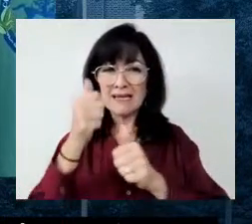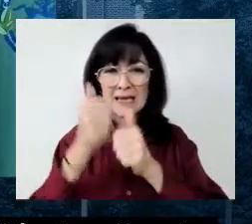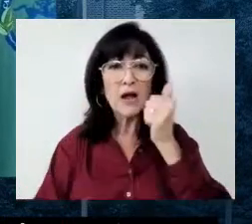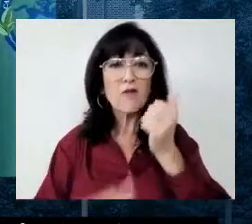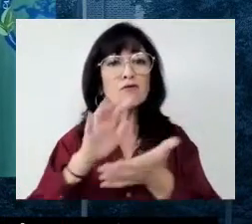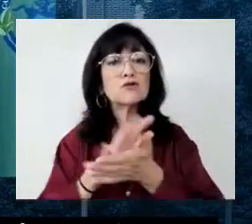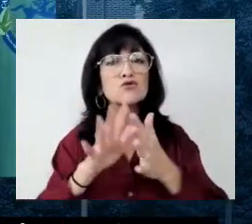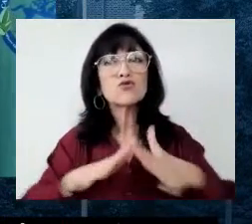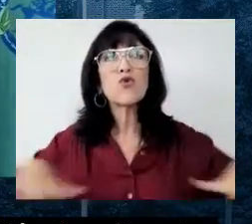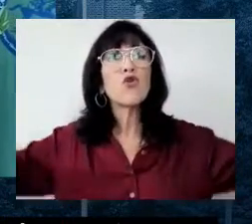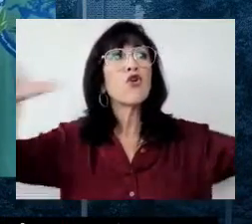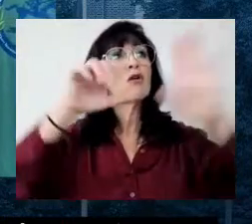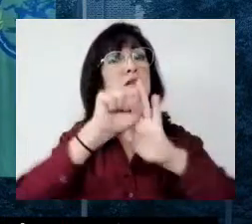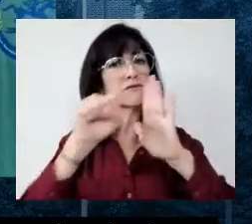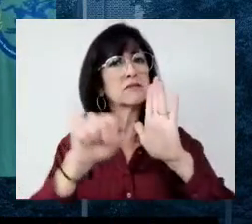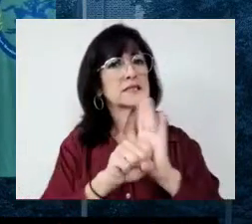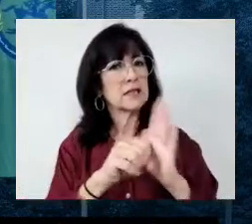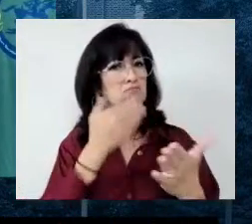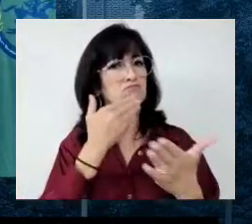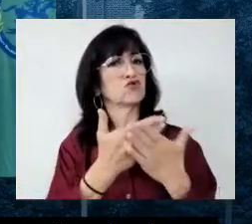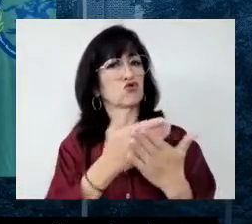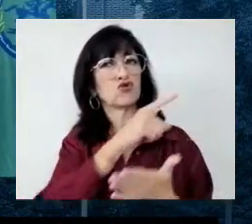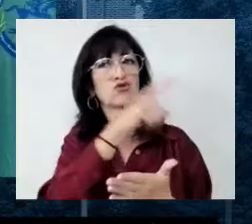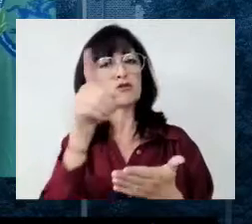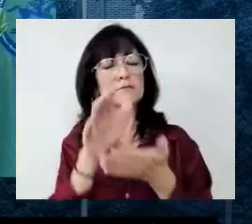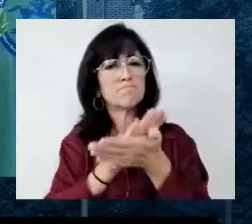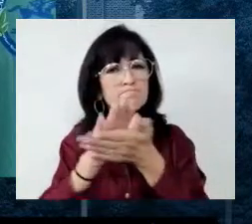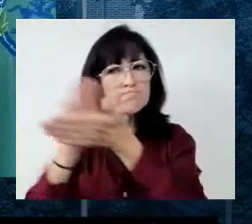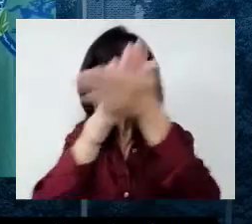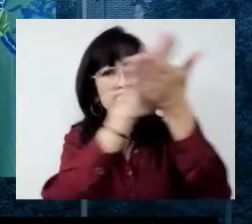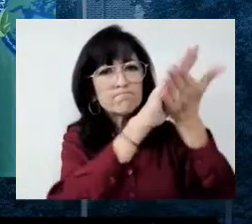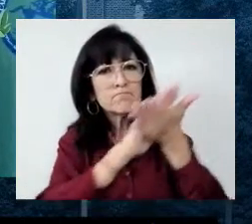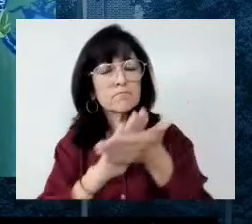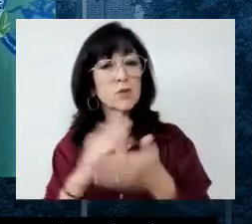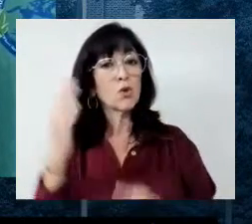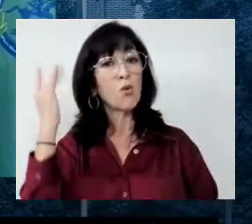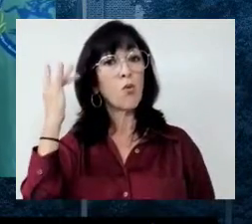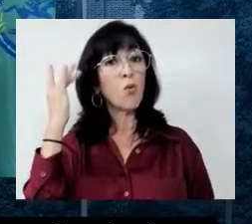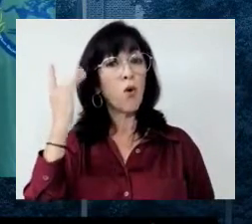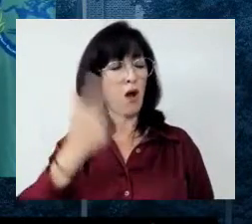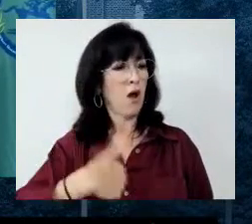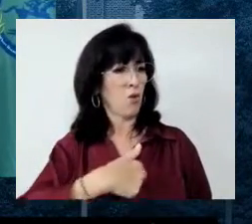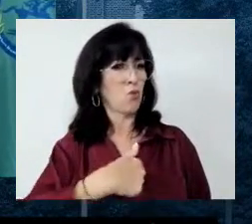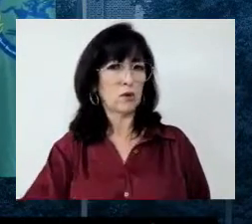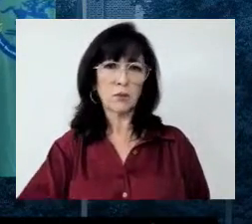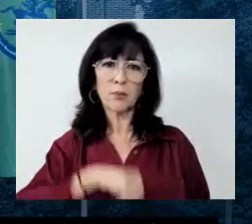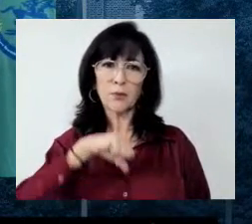And the reason is we take tremendous pride, and particularly those